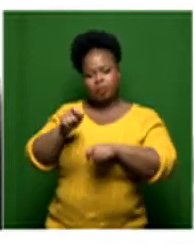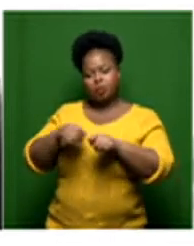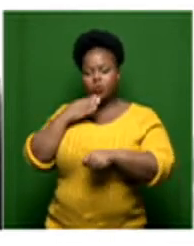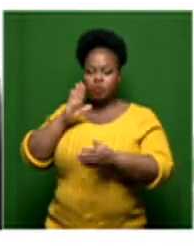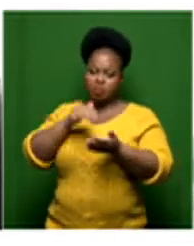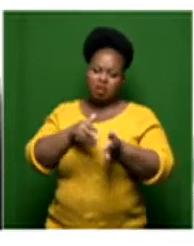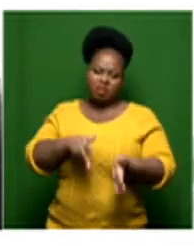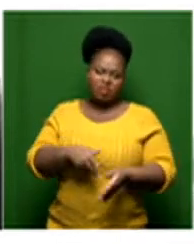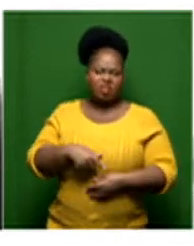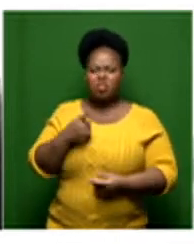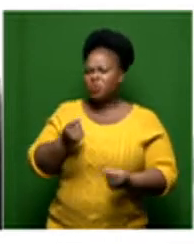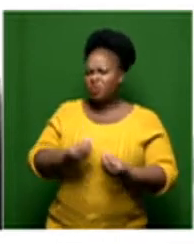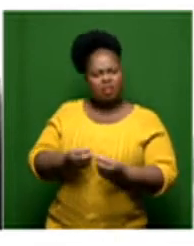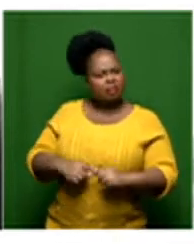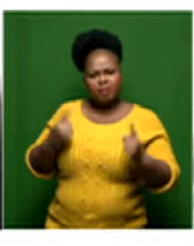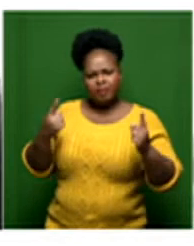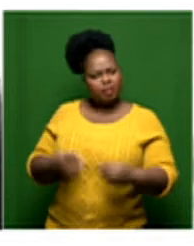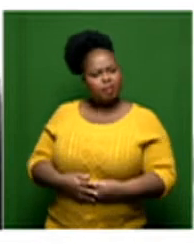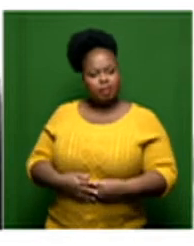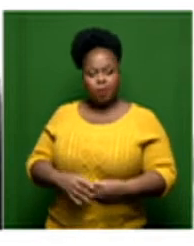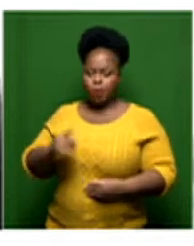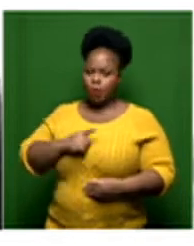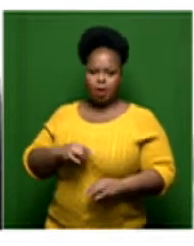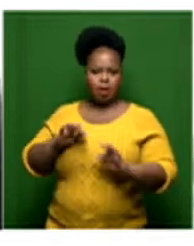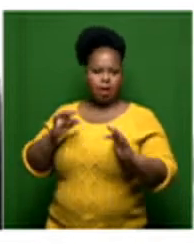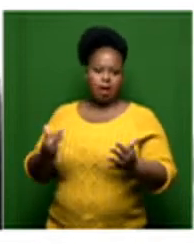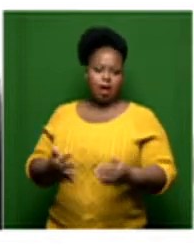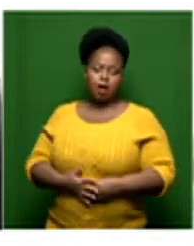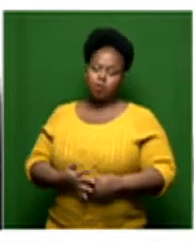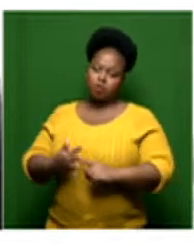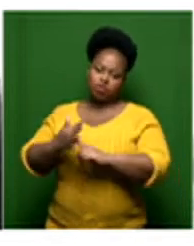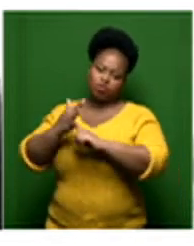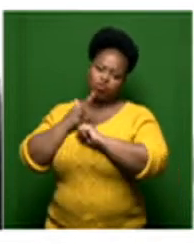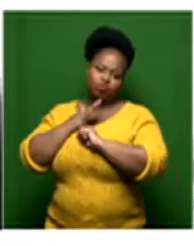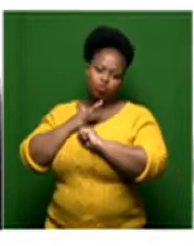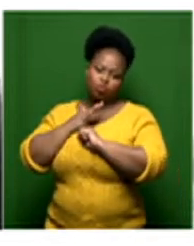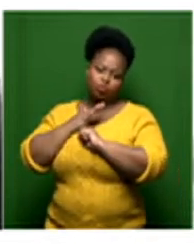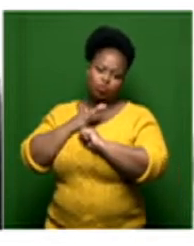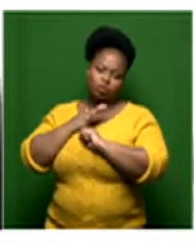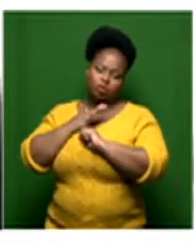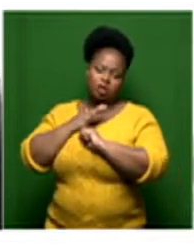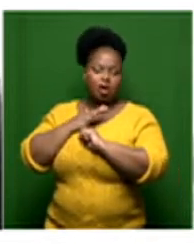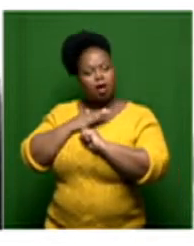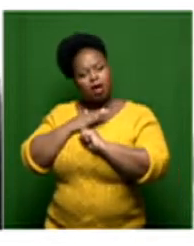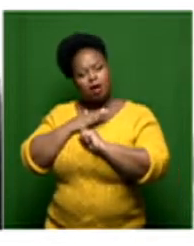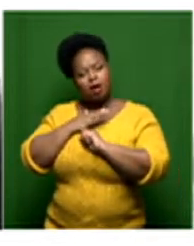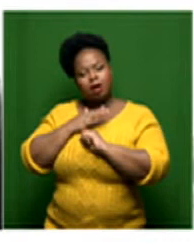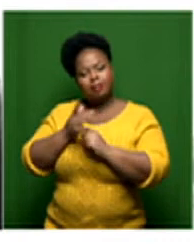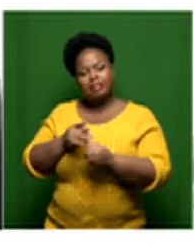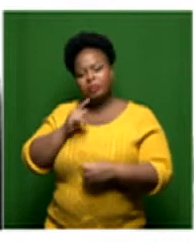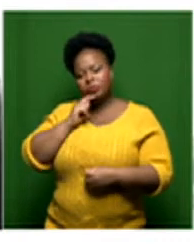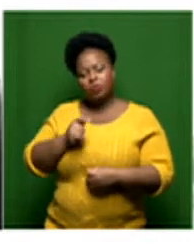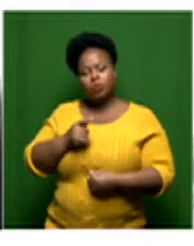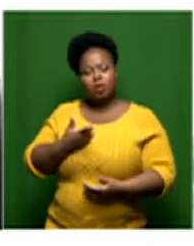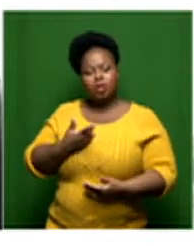were here, and they do things differently. The way they showed their loss,